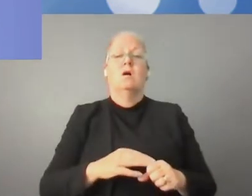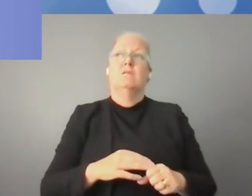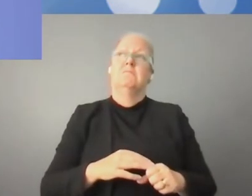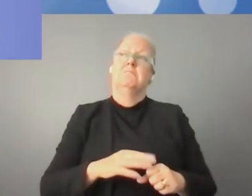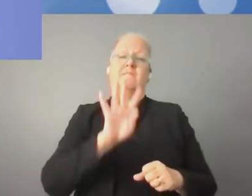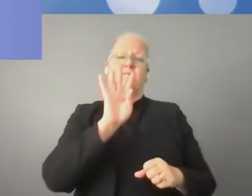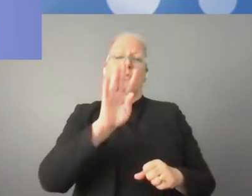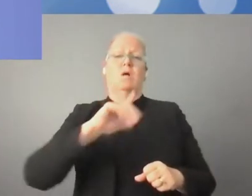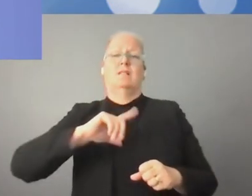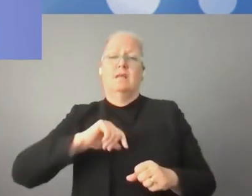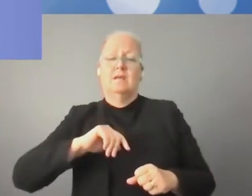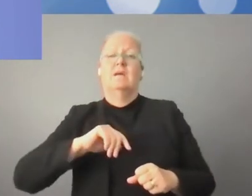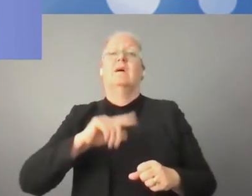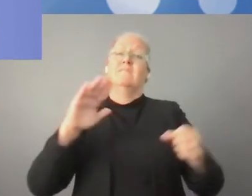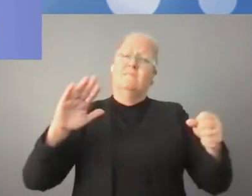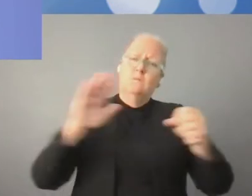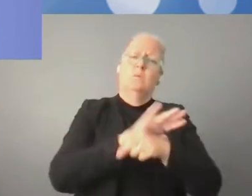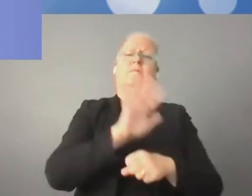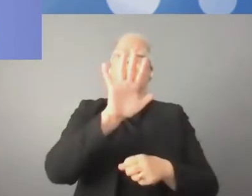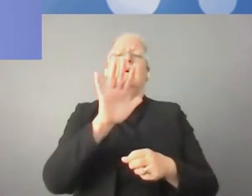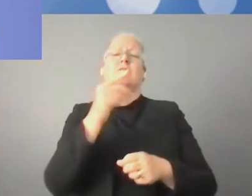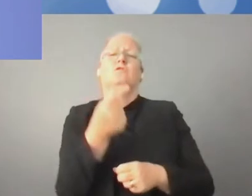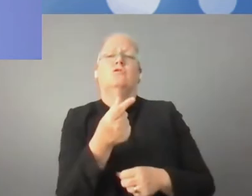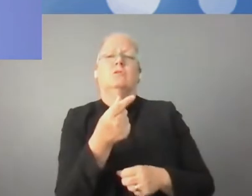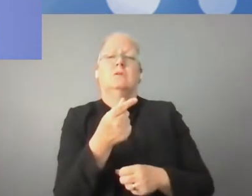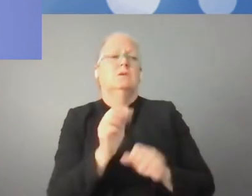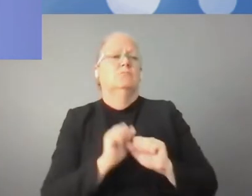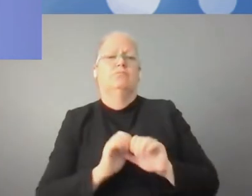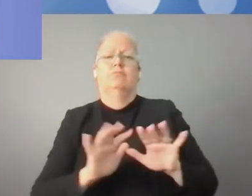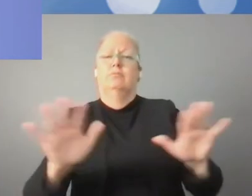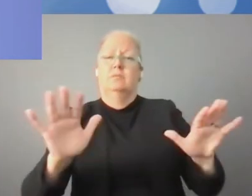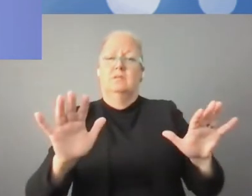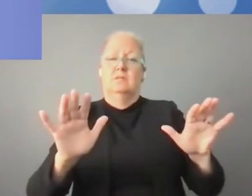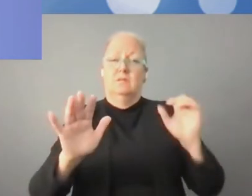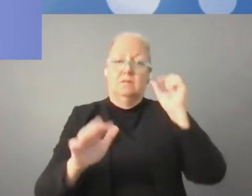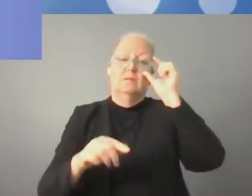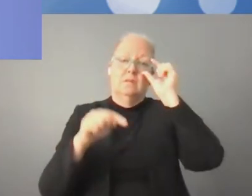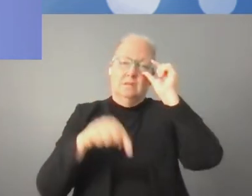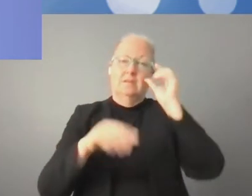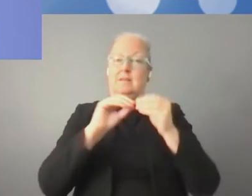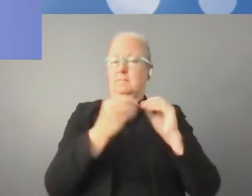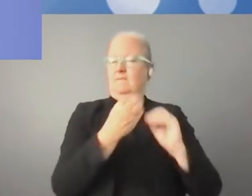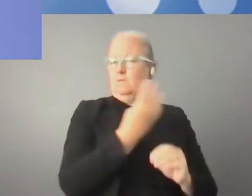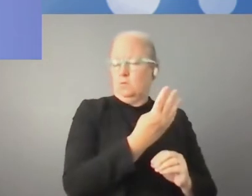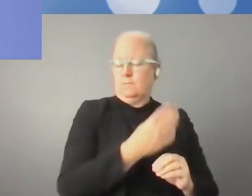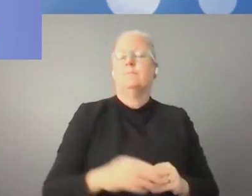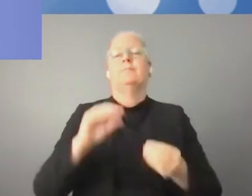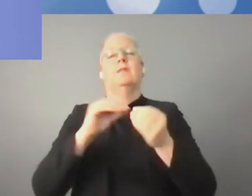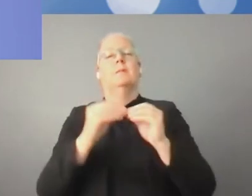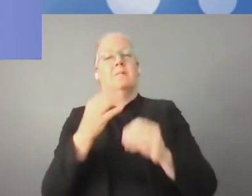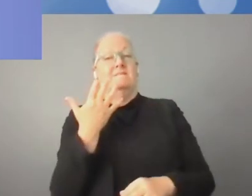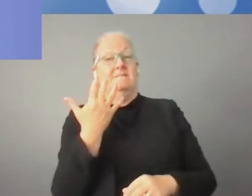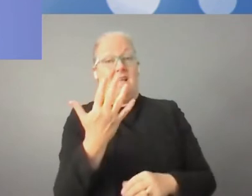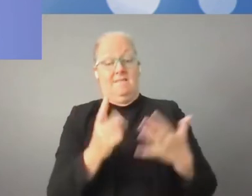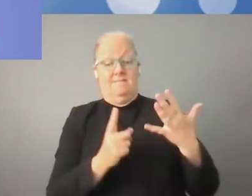5g coverage so these are this is number four and number five is regulation that was already mentioned